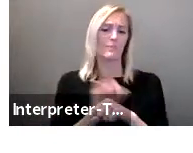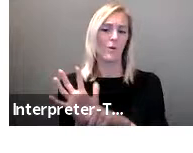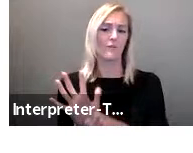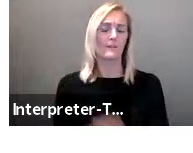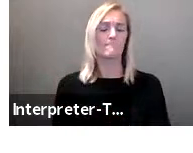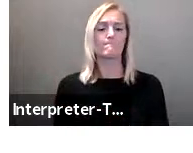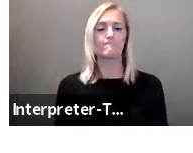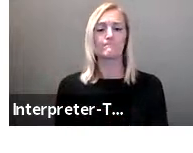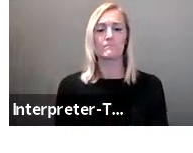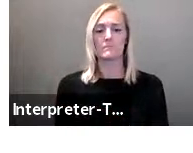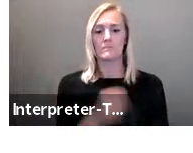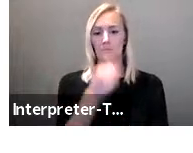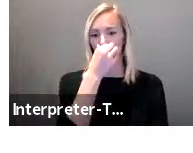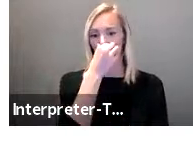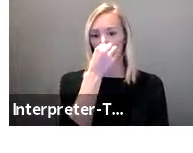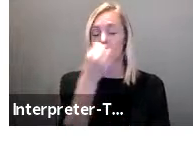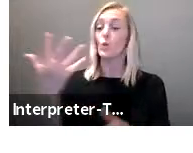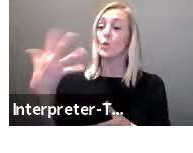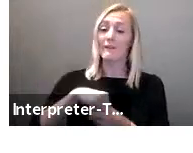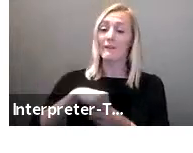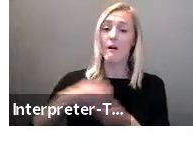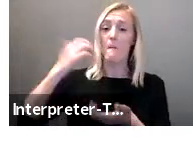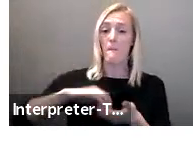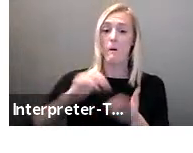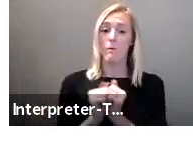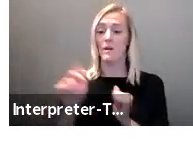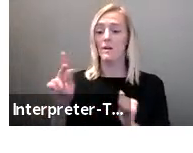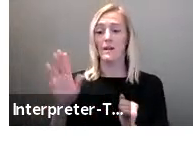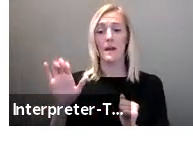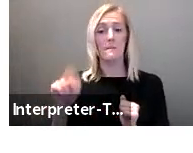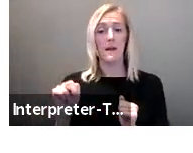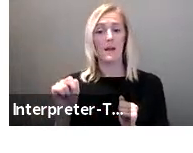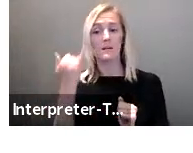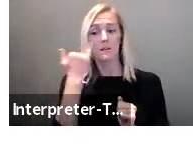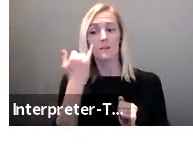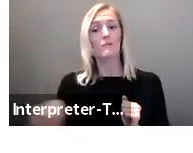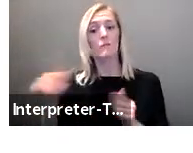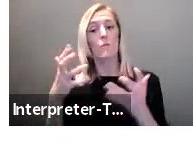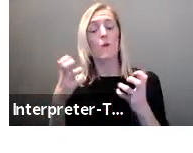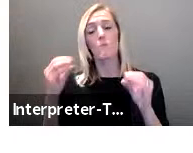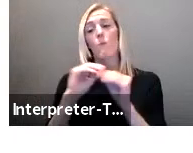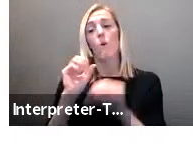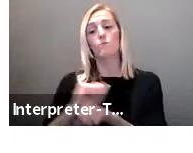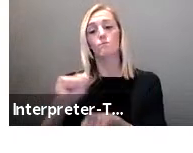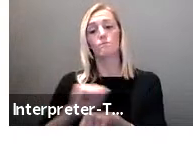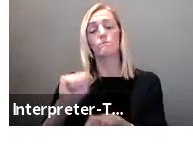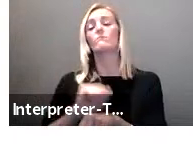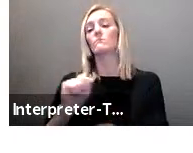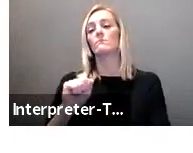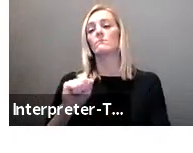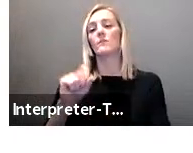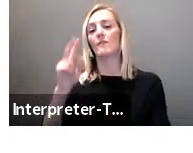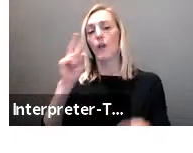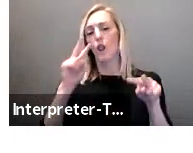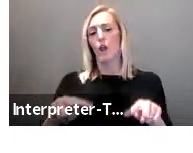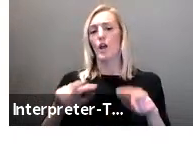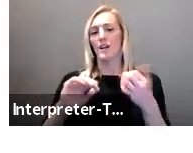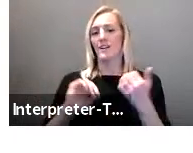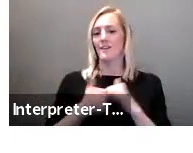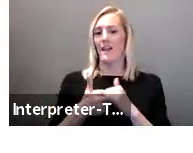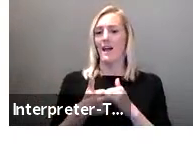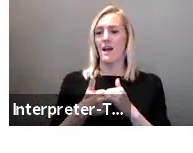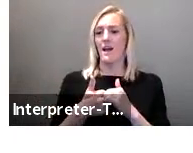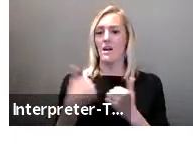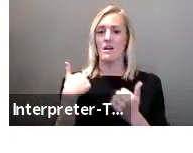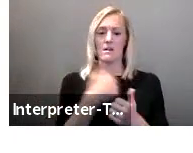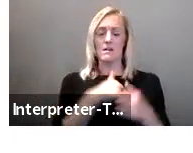and to partner with KBN, if you want to do more work around birth equity, to really look at how do we as a state really